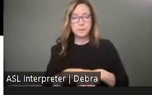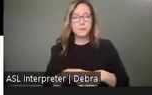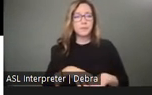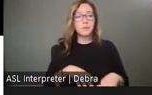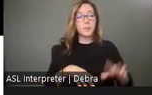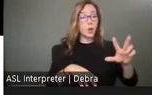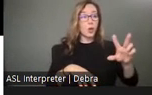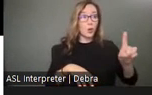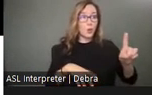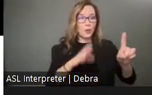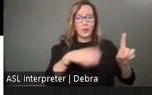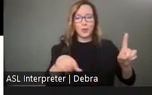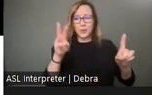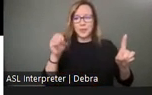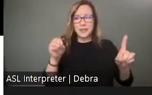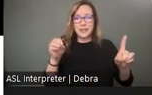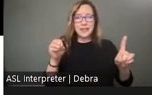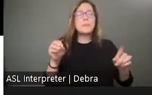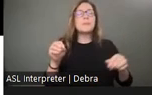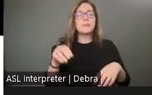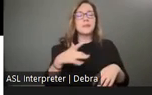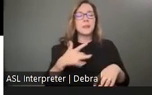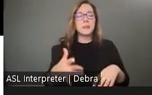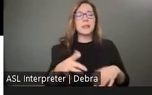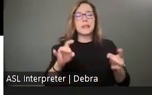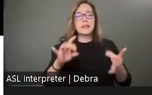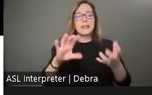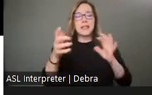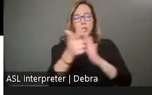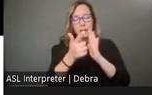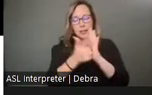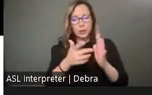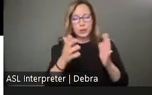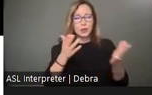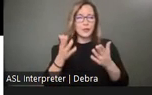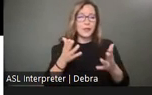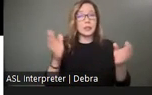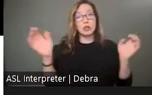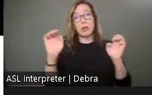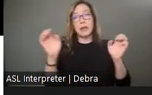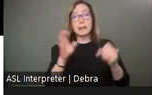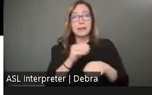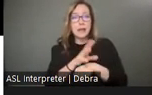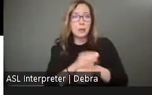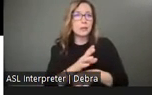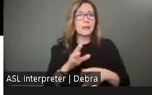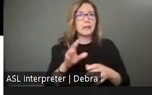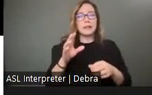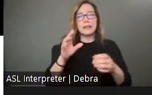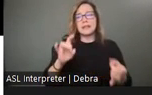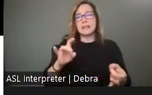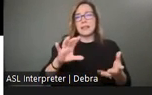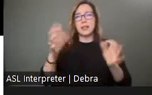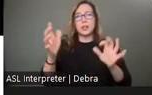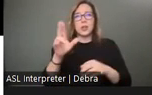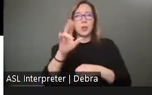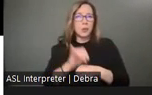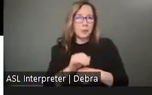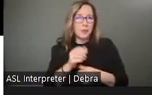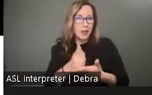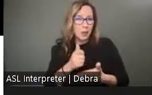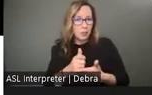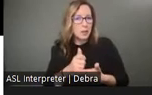through 60, you typically see disaster legal services, crisis counseling, disaster unemployment assistance, and other programs coming